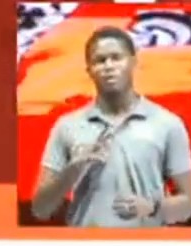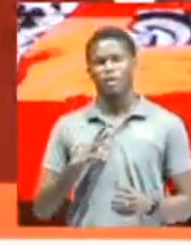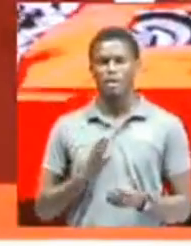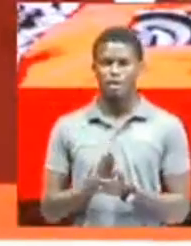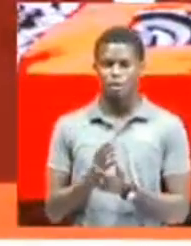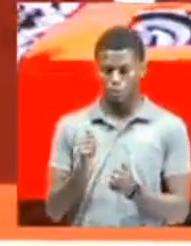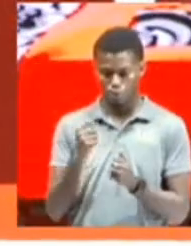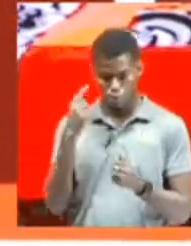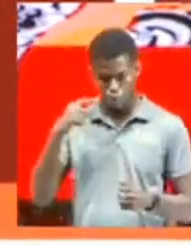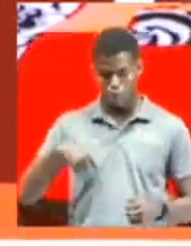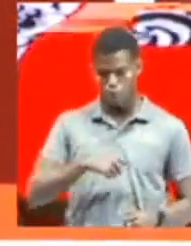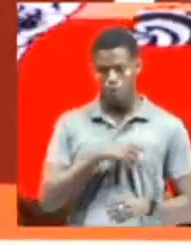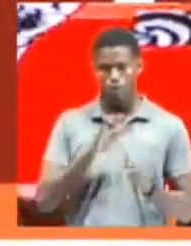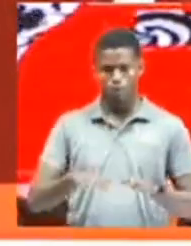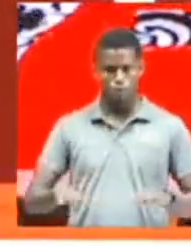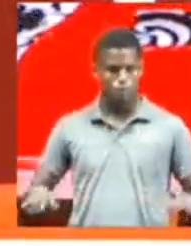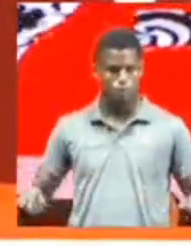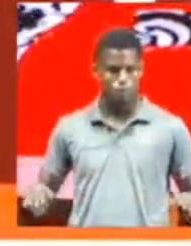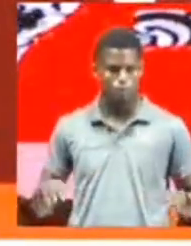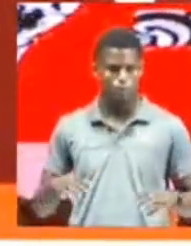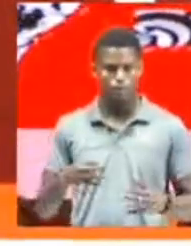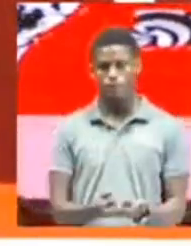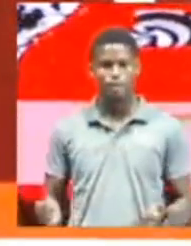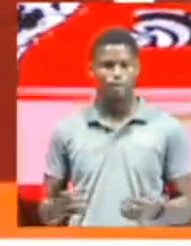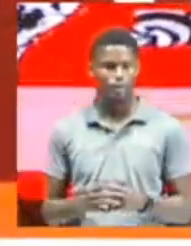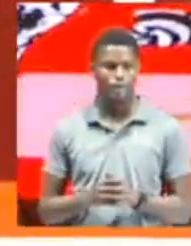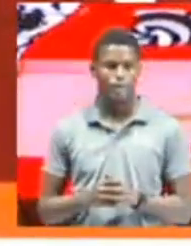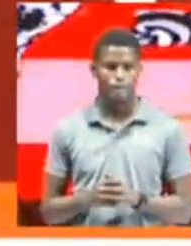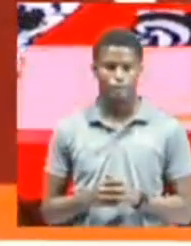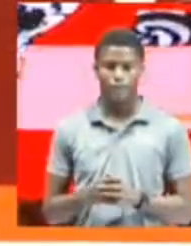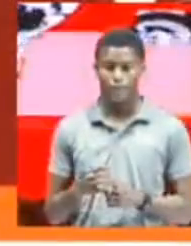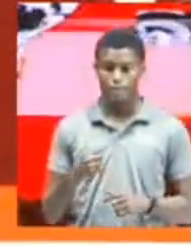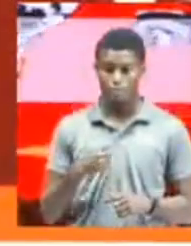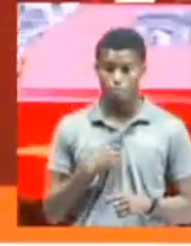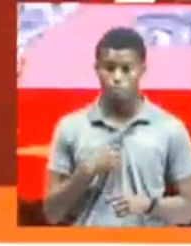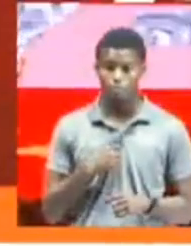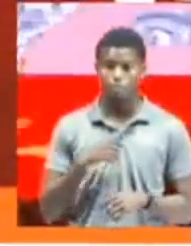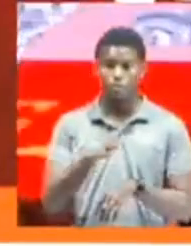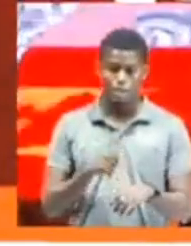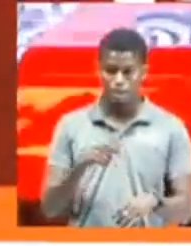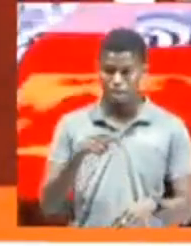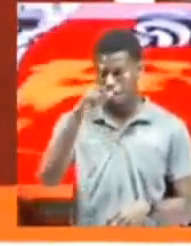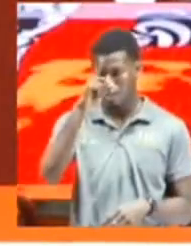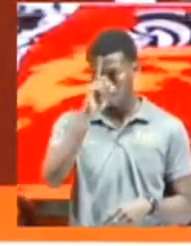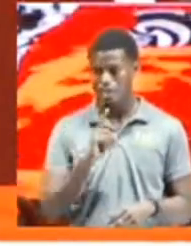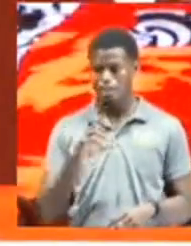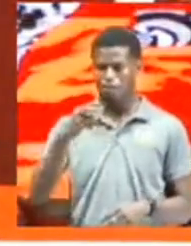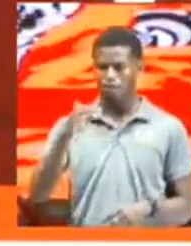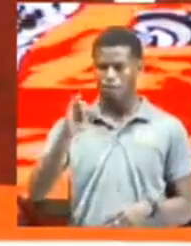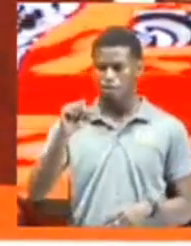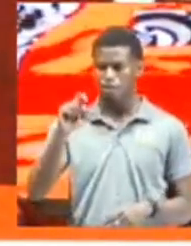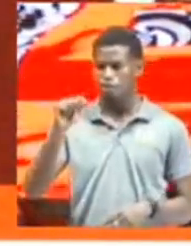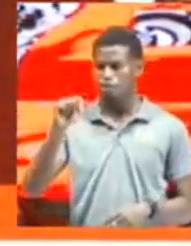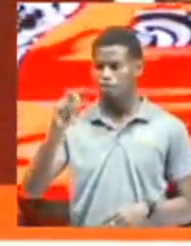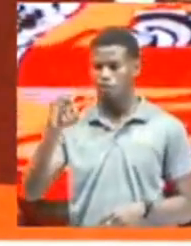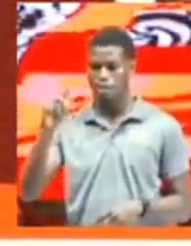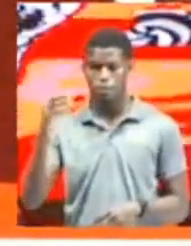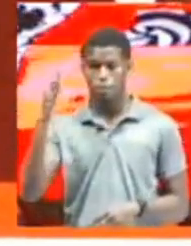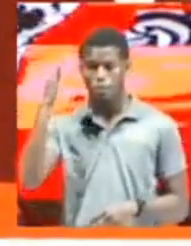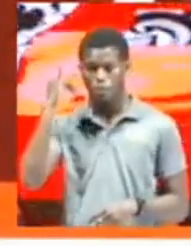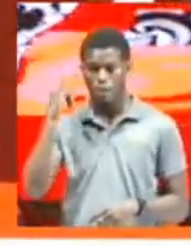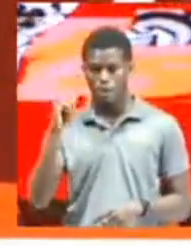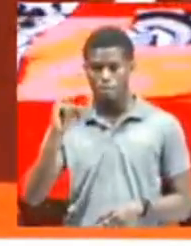fail. I call the liar Chris Tufton and say, why labor right treat